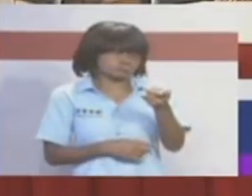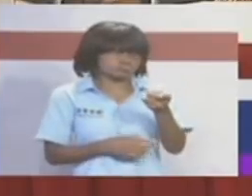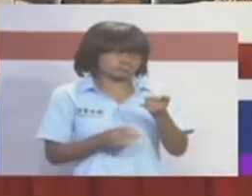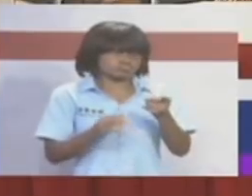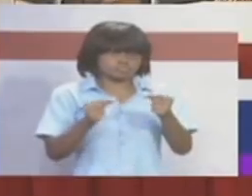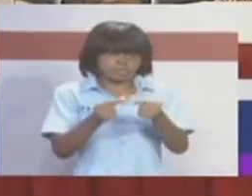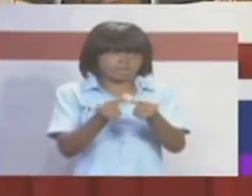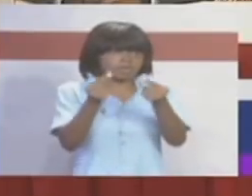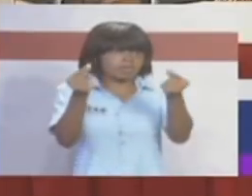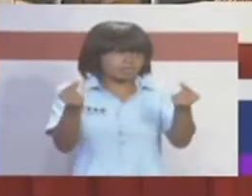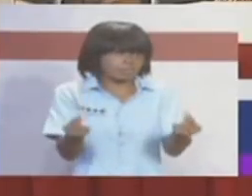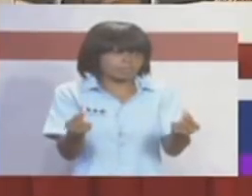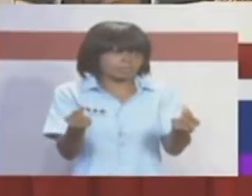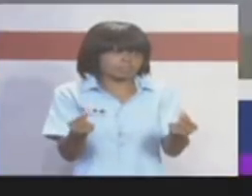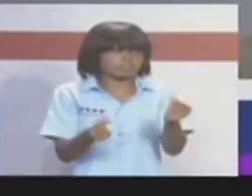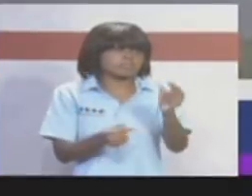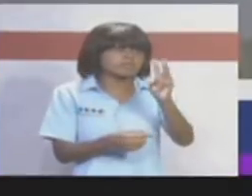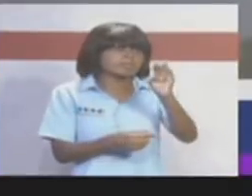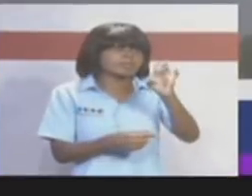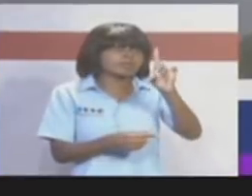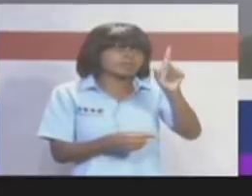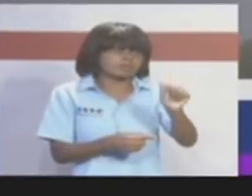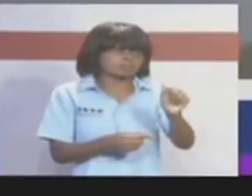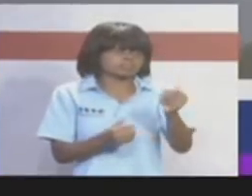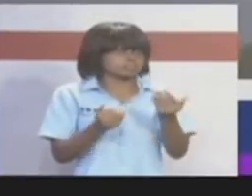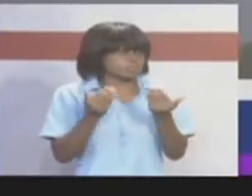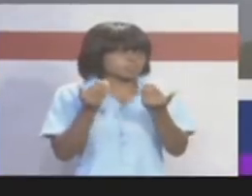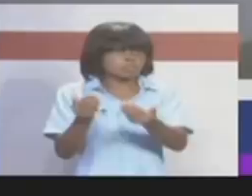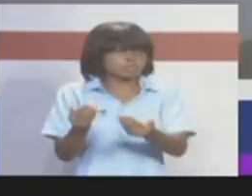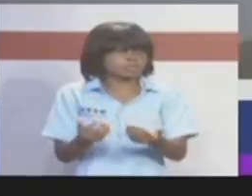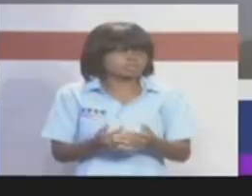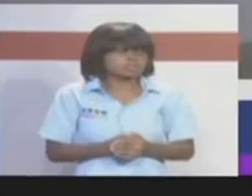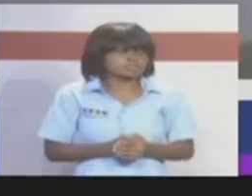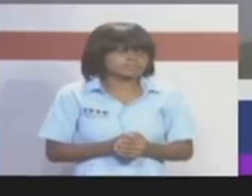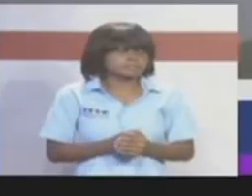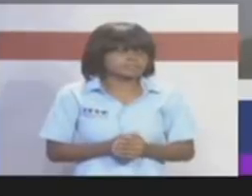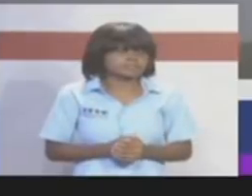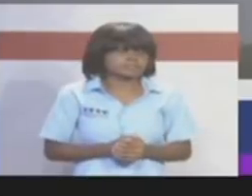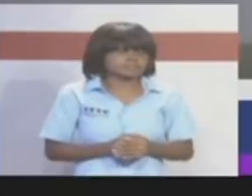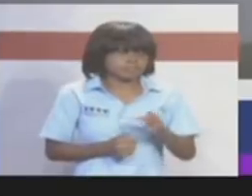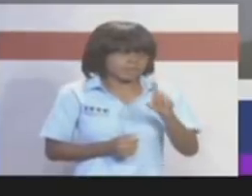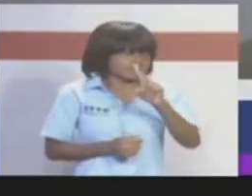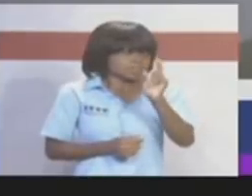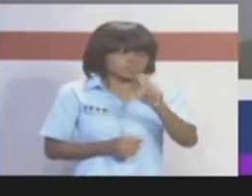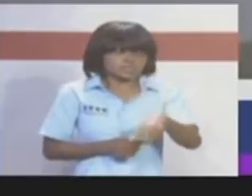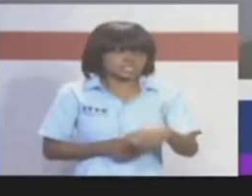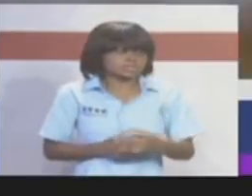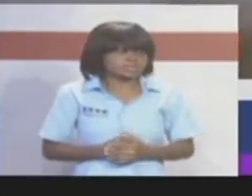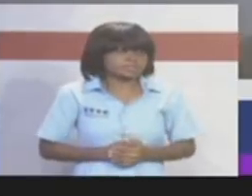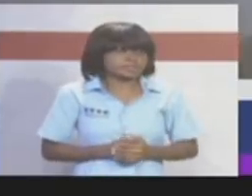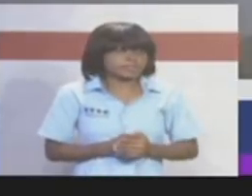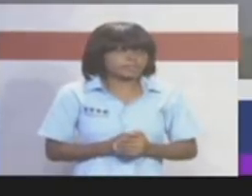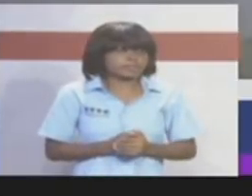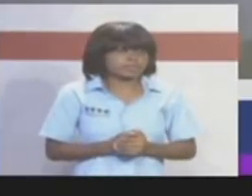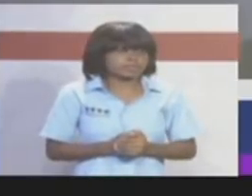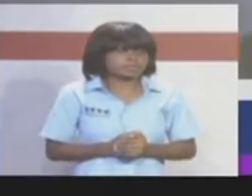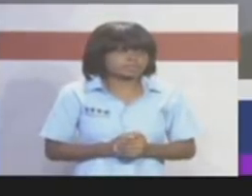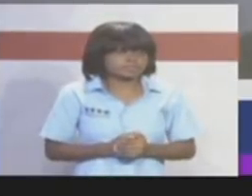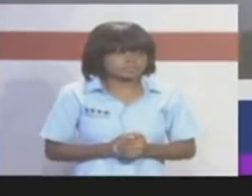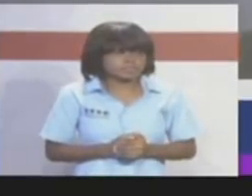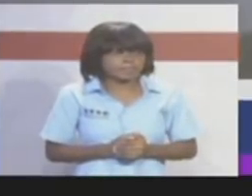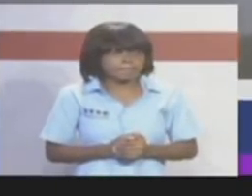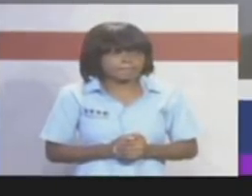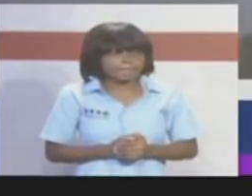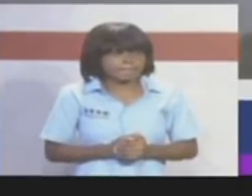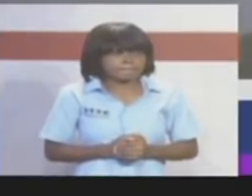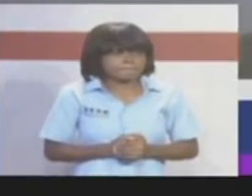Hi, morning, everyone. Rashad Khan, Guardian Media Limited. Okay, so Dr. Hines, I was hoping for the minister to be here, but I'll still pose the question to you and